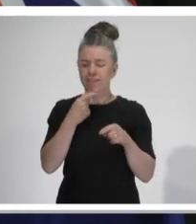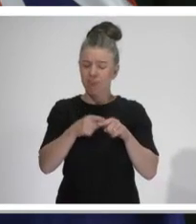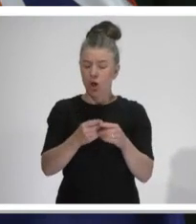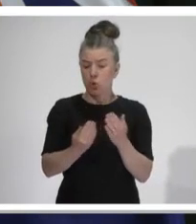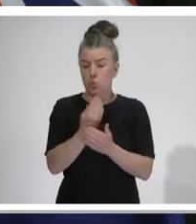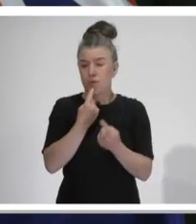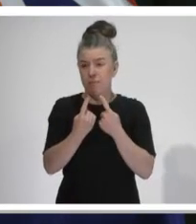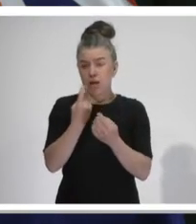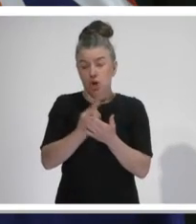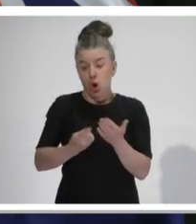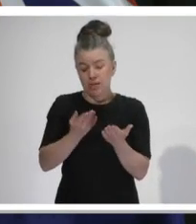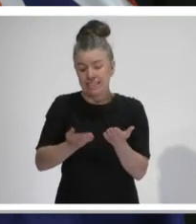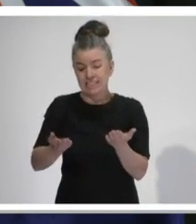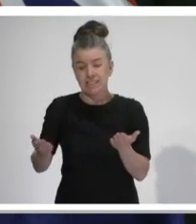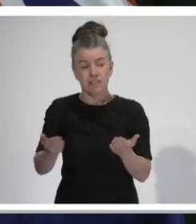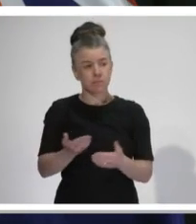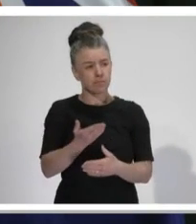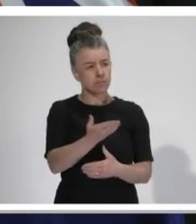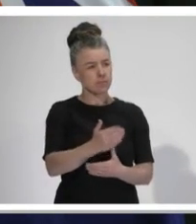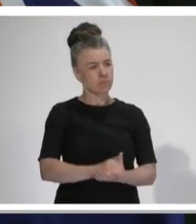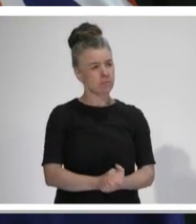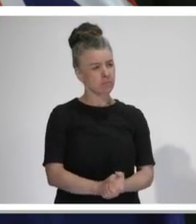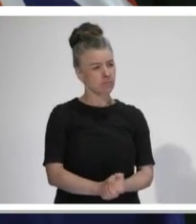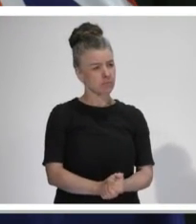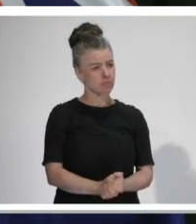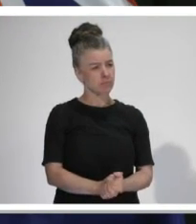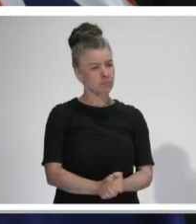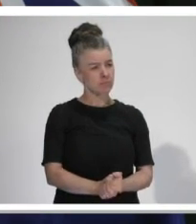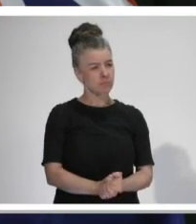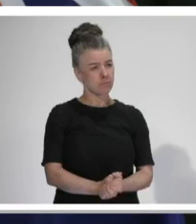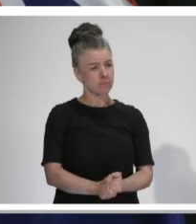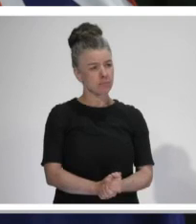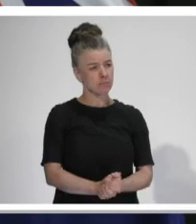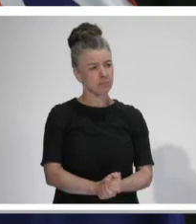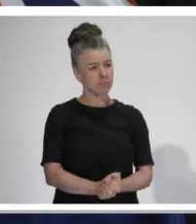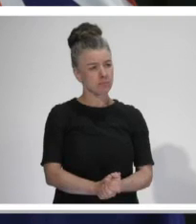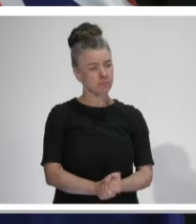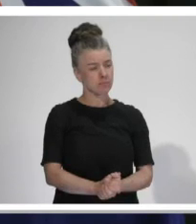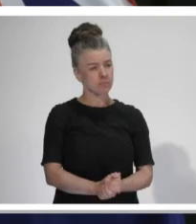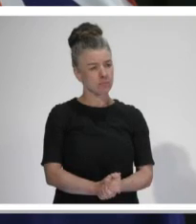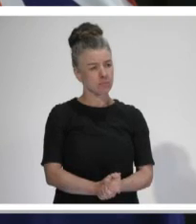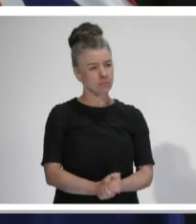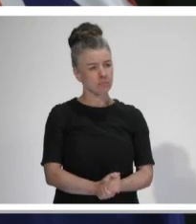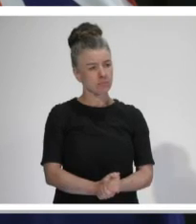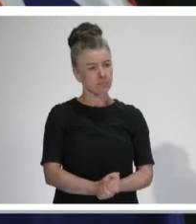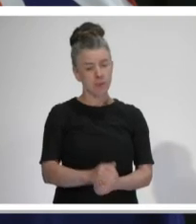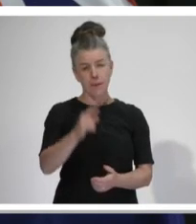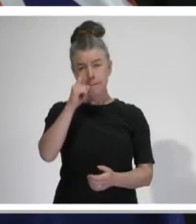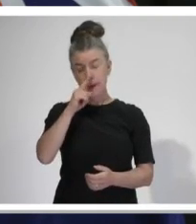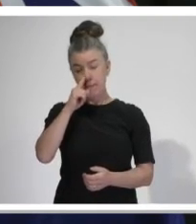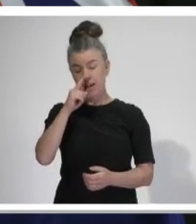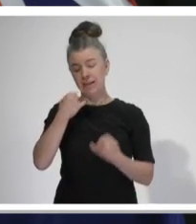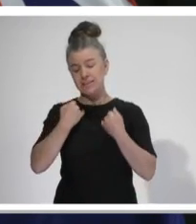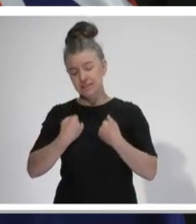So it's amazing that these frontline health workers are able to be with these people when they're so unwell before they pass,